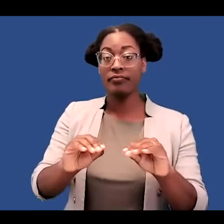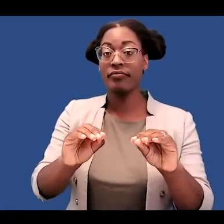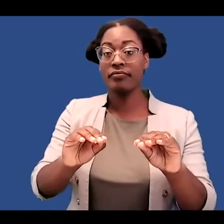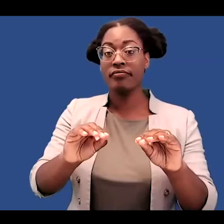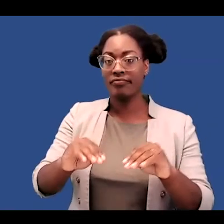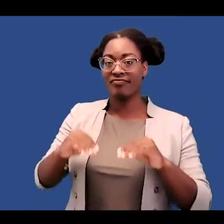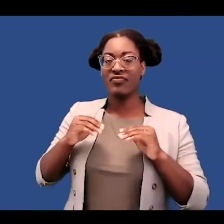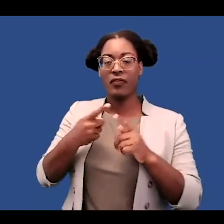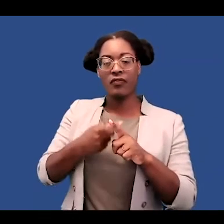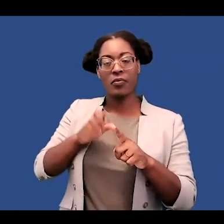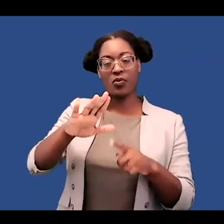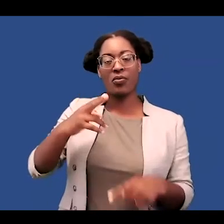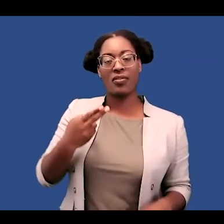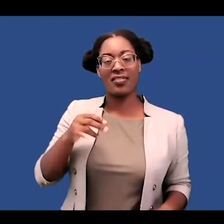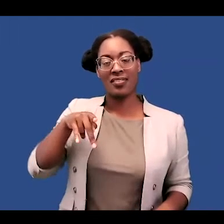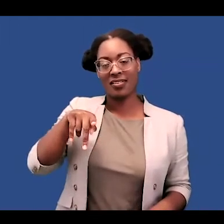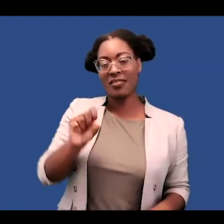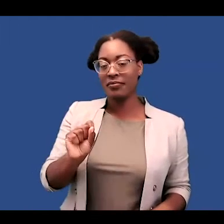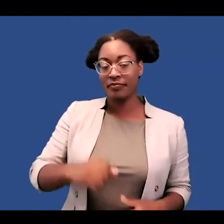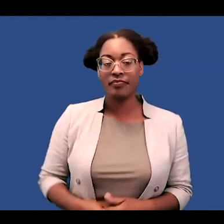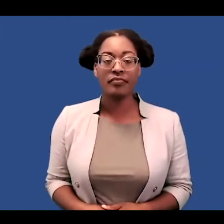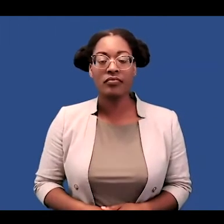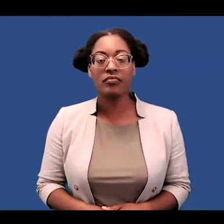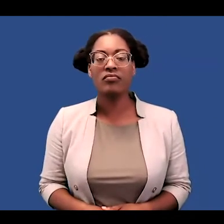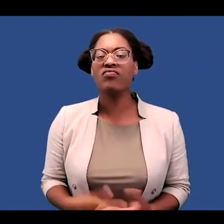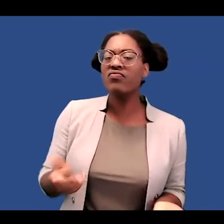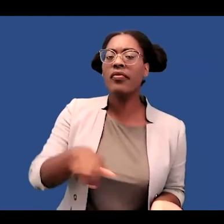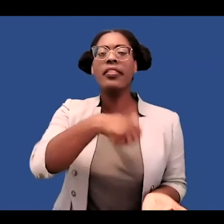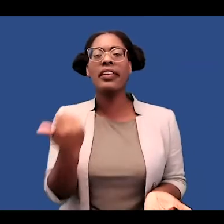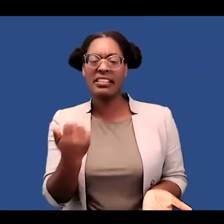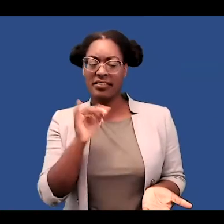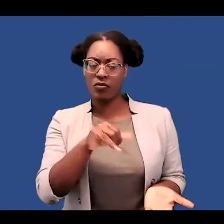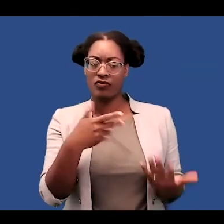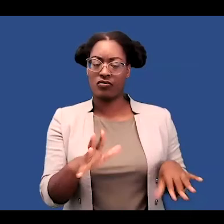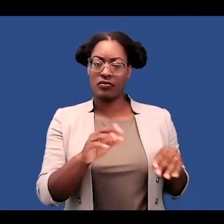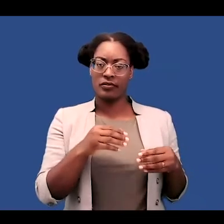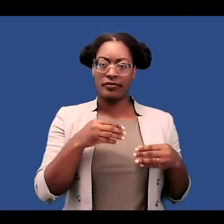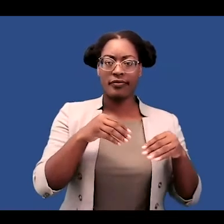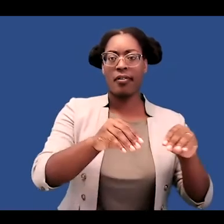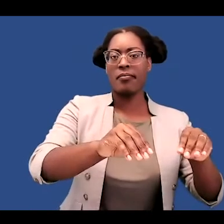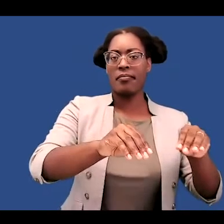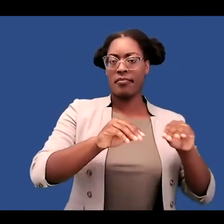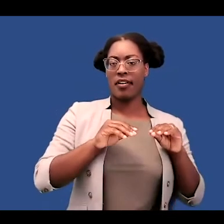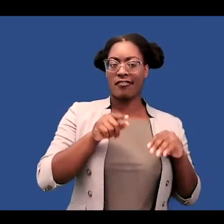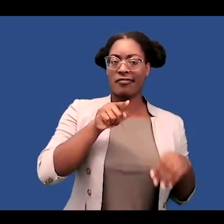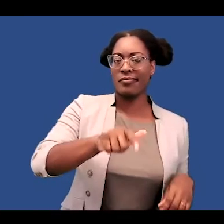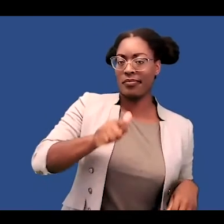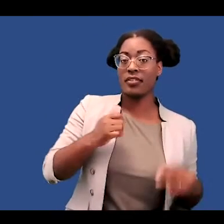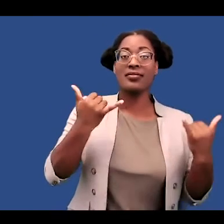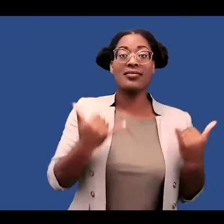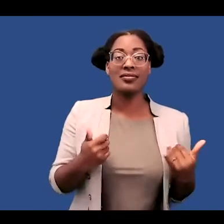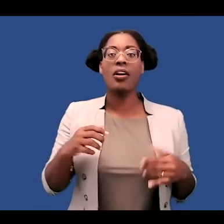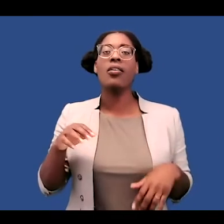like to demonstrate is the side-to-side sway. Stand inside the hoop and place your feet about hip distance apart with your knees